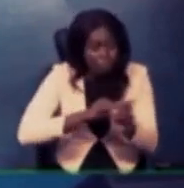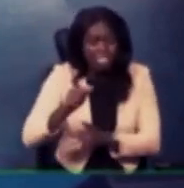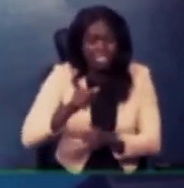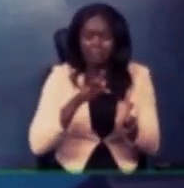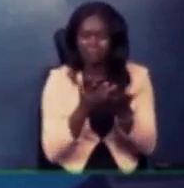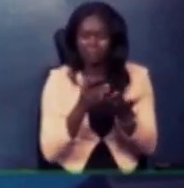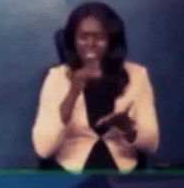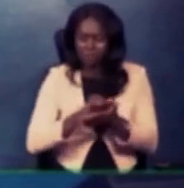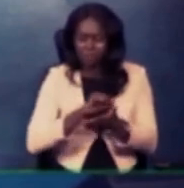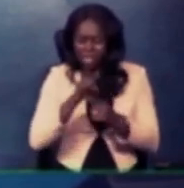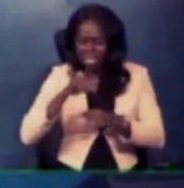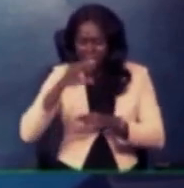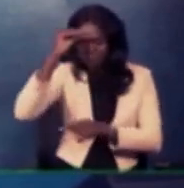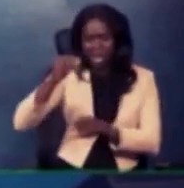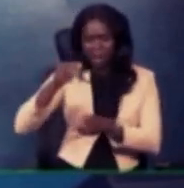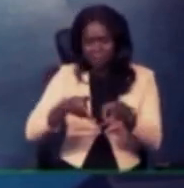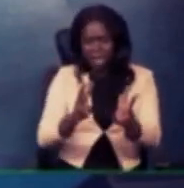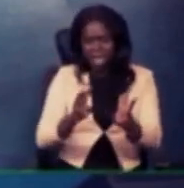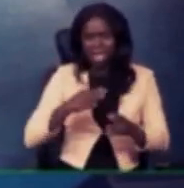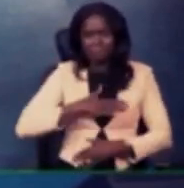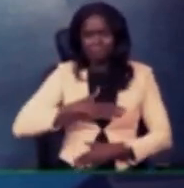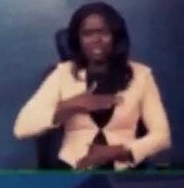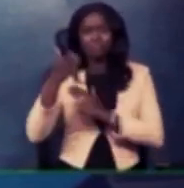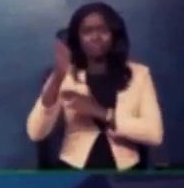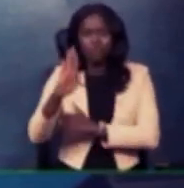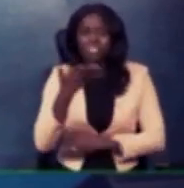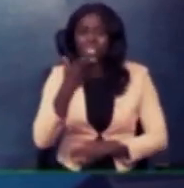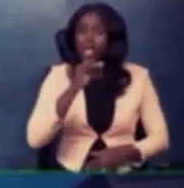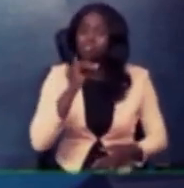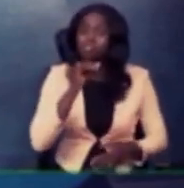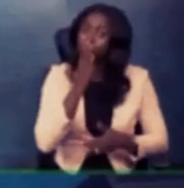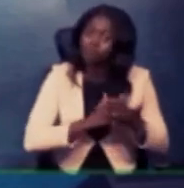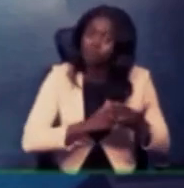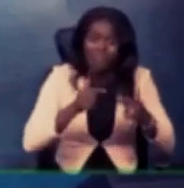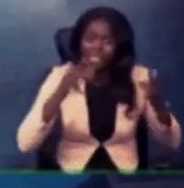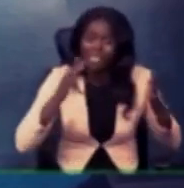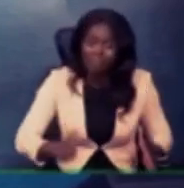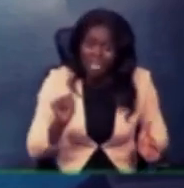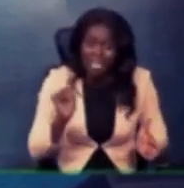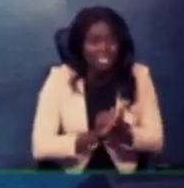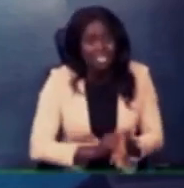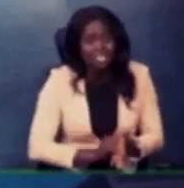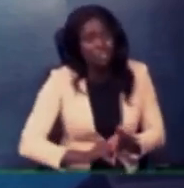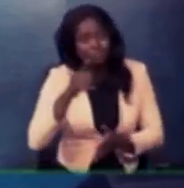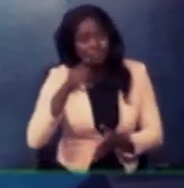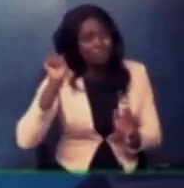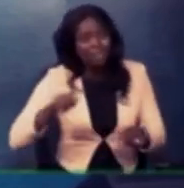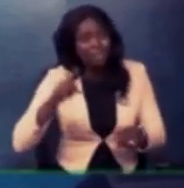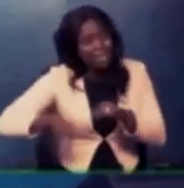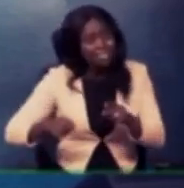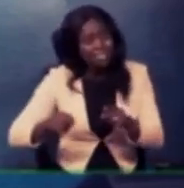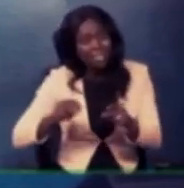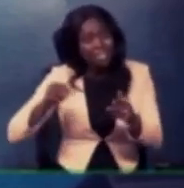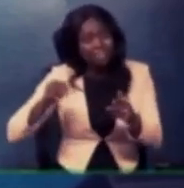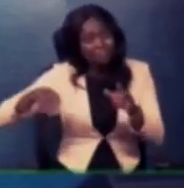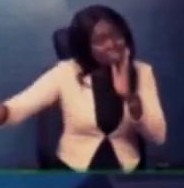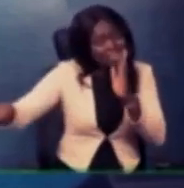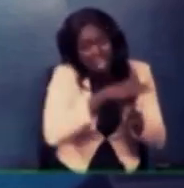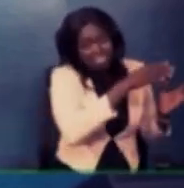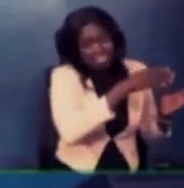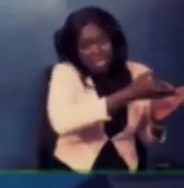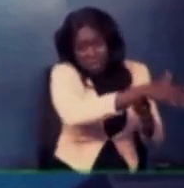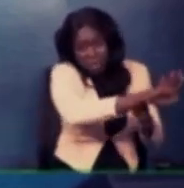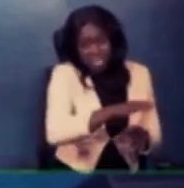pleases the Lord, there are some enemies you cannot pray away. They are gatekeepers, and even God recognizes them. You will pray